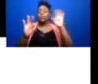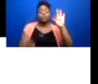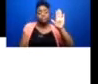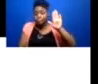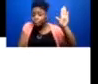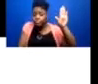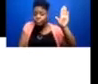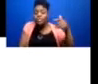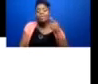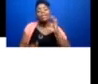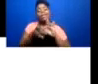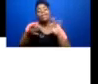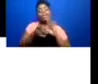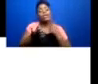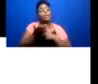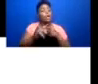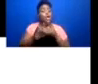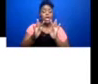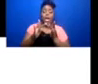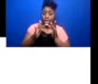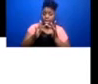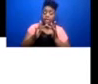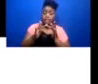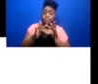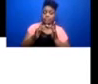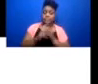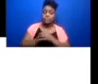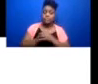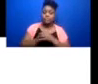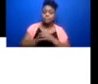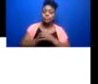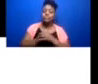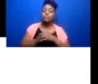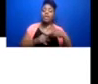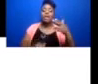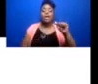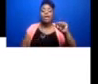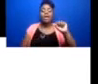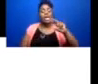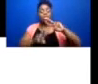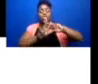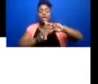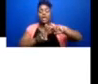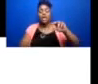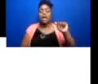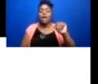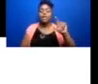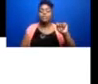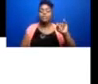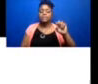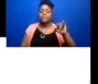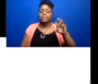the internet and hashtag activism, it can be easy